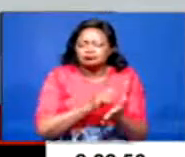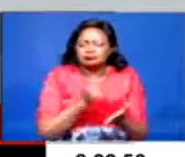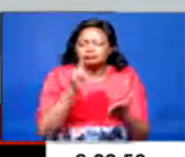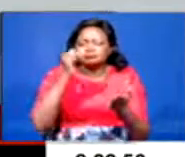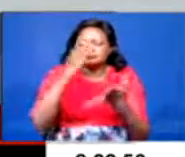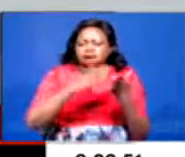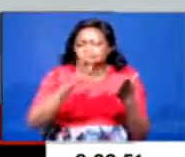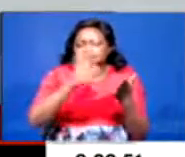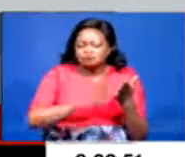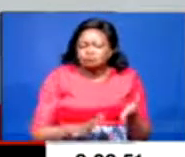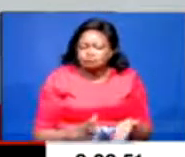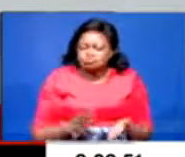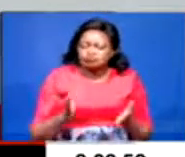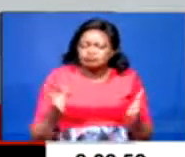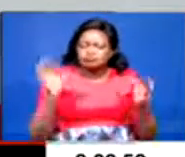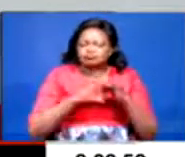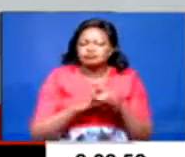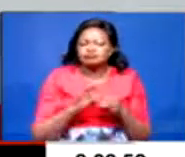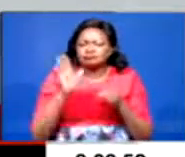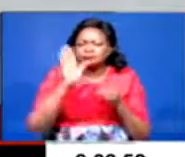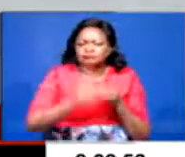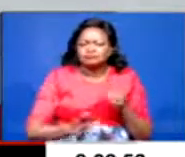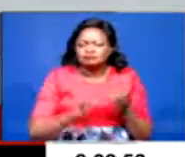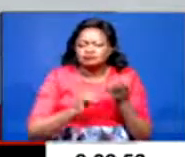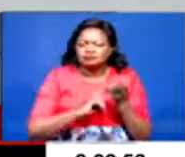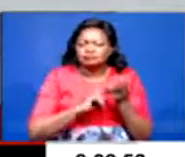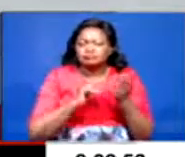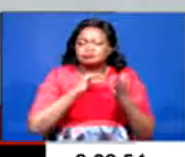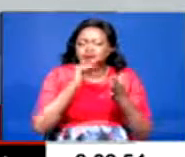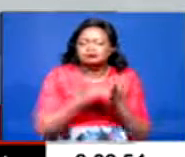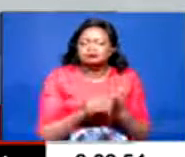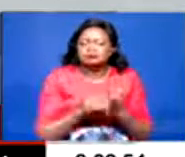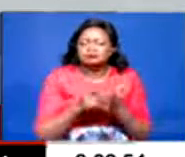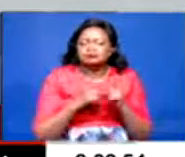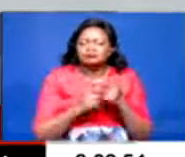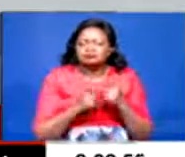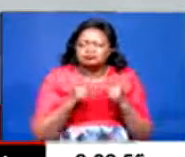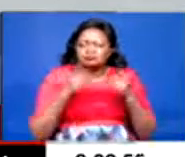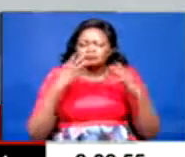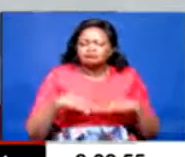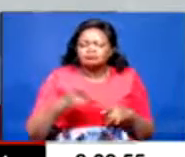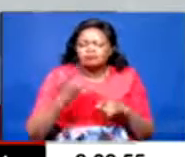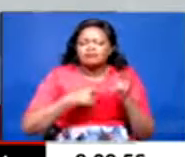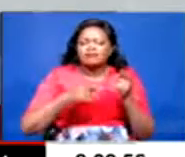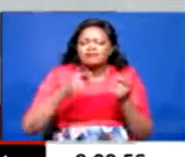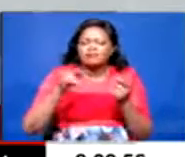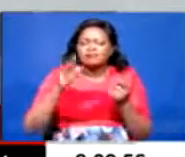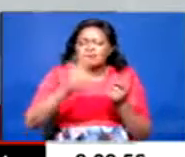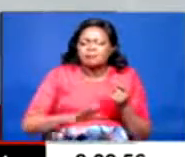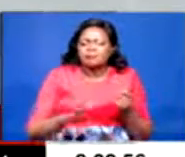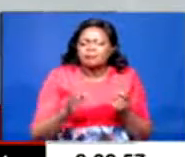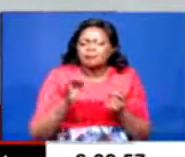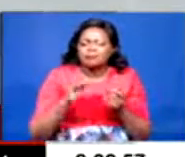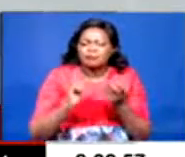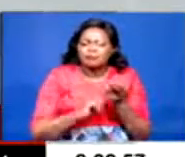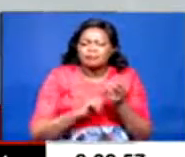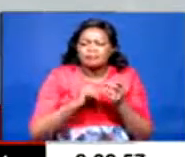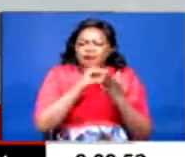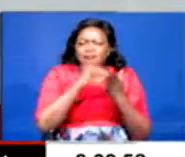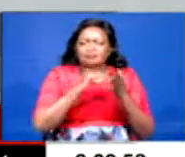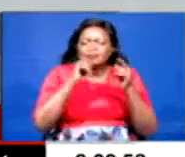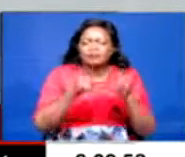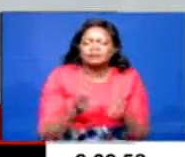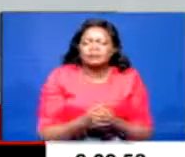all come together to a constituency tallying center. Yes. So the guy in the constituency tallying center is supposed to enter all